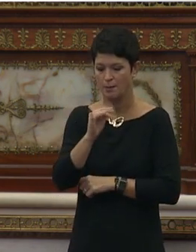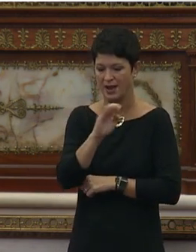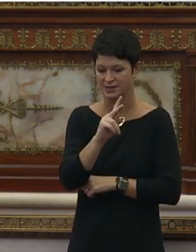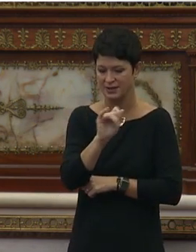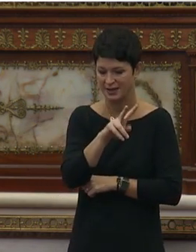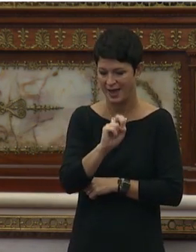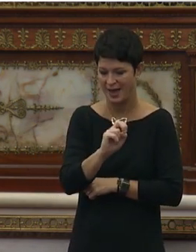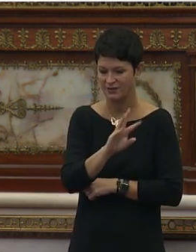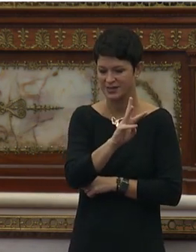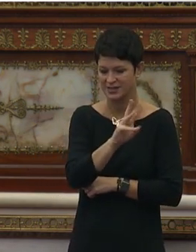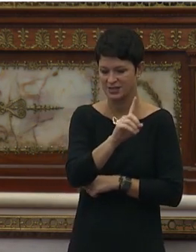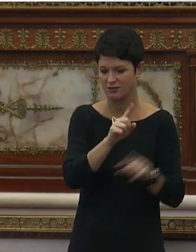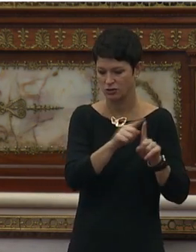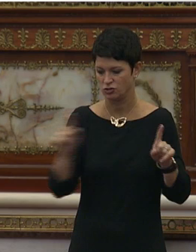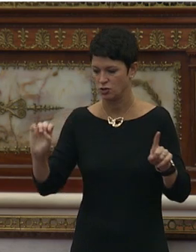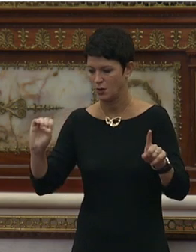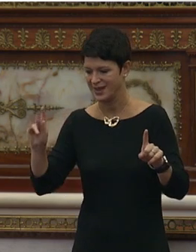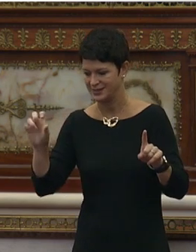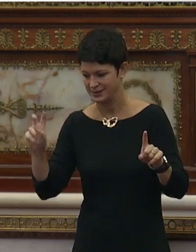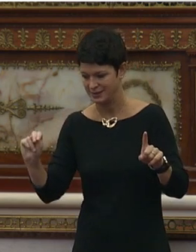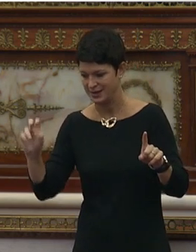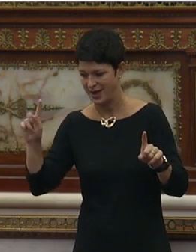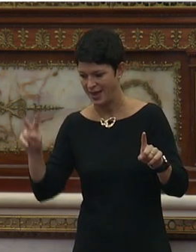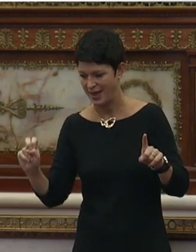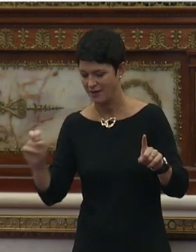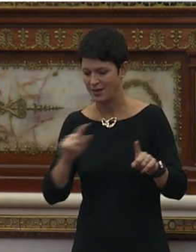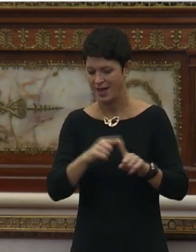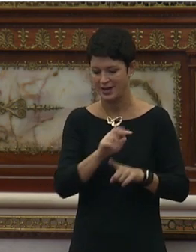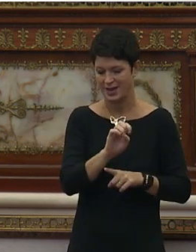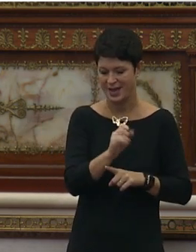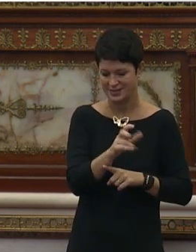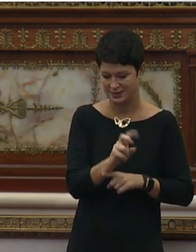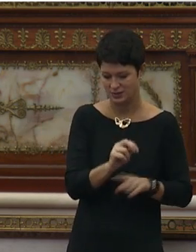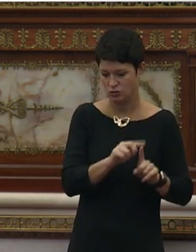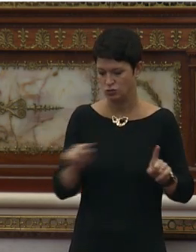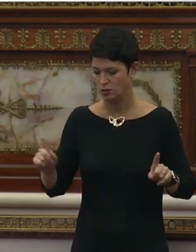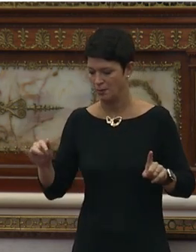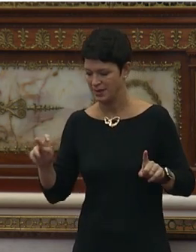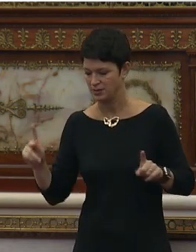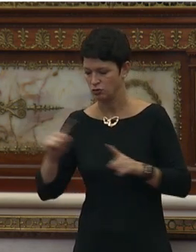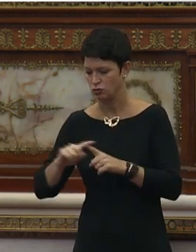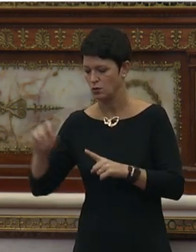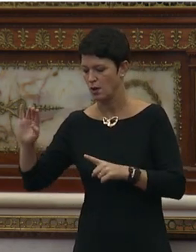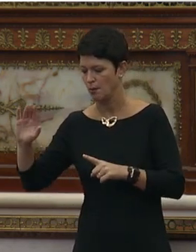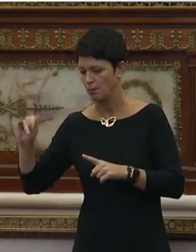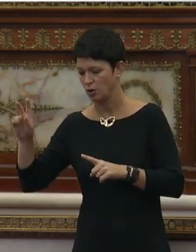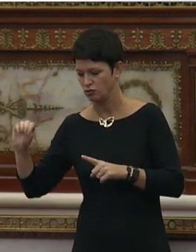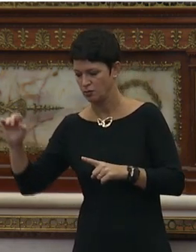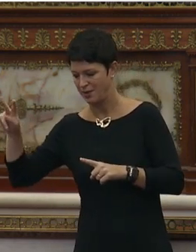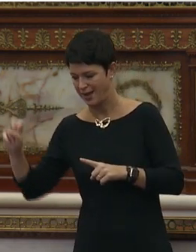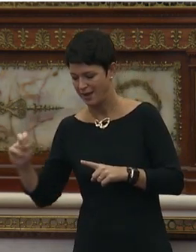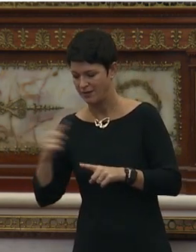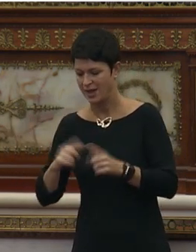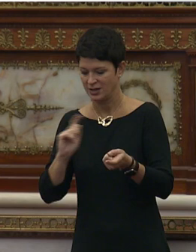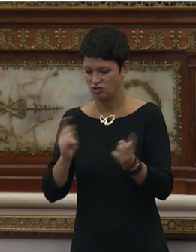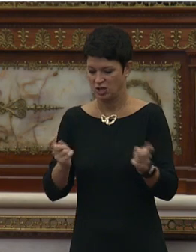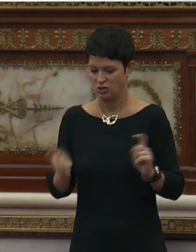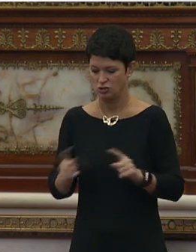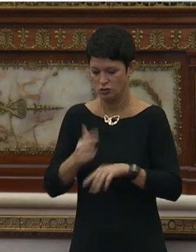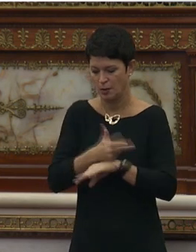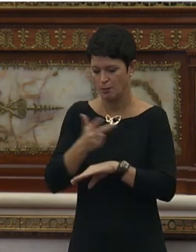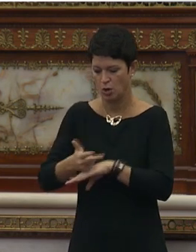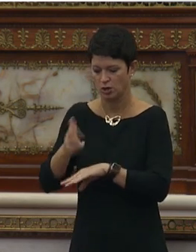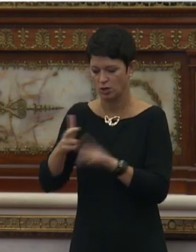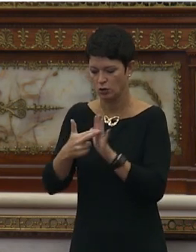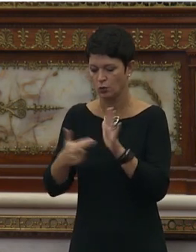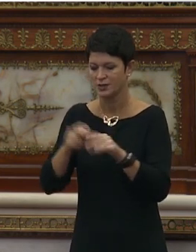Avenue from 61st Street to Essington Avenue and Essington Avenue from Passyunk Avenue to Bartram Avenue, and making associated changes to parking